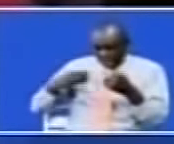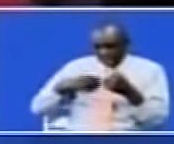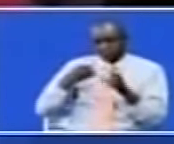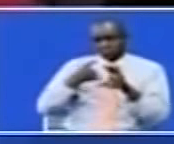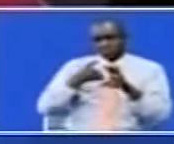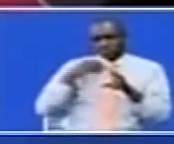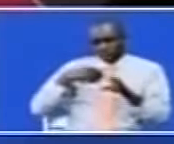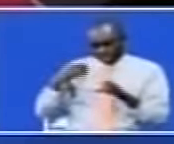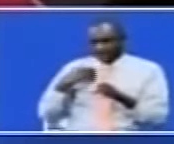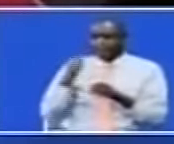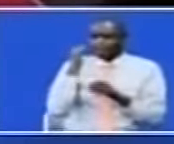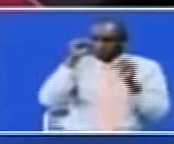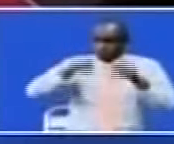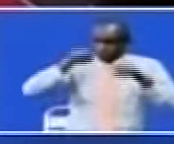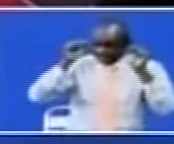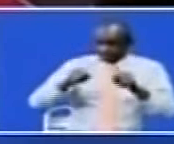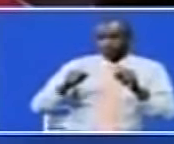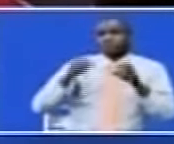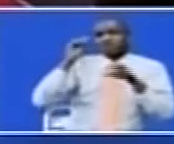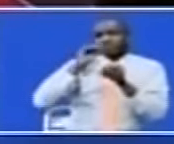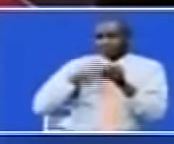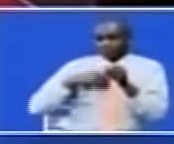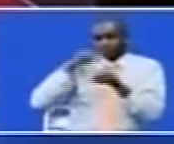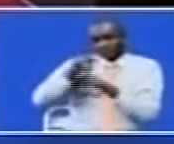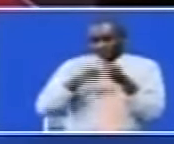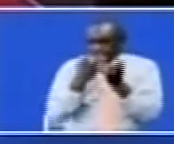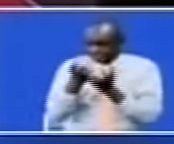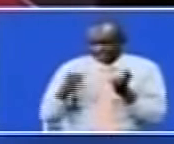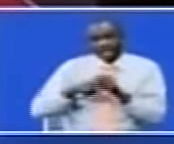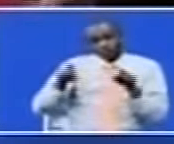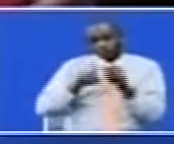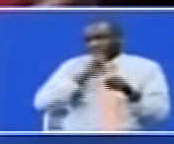potential investments, not only in North Rift, but acting as a gateway to East Africa.